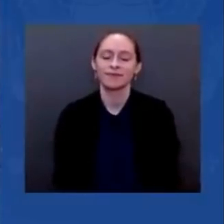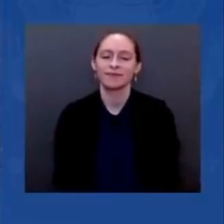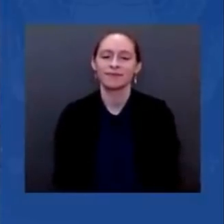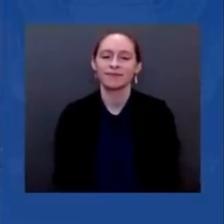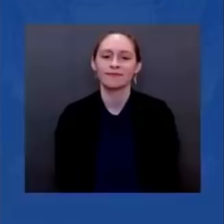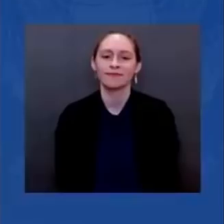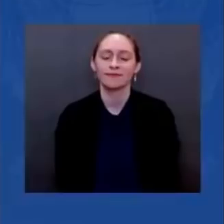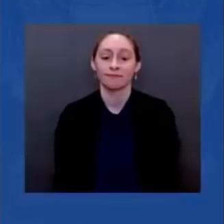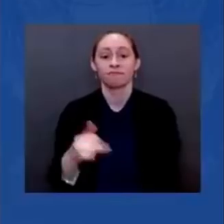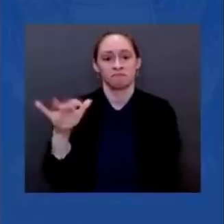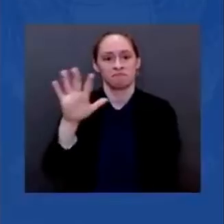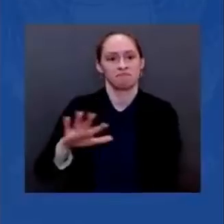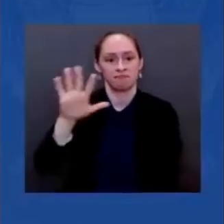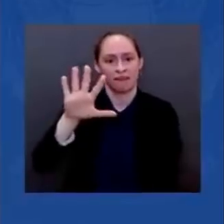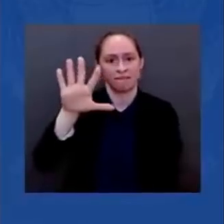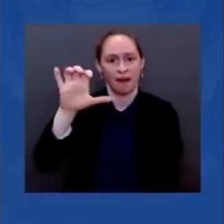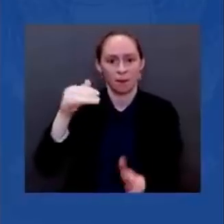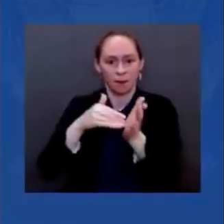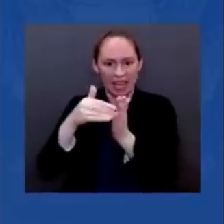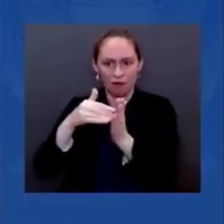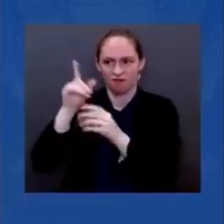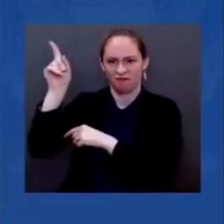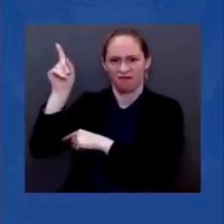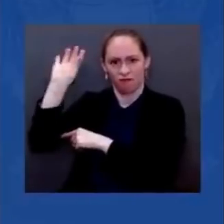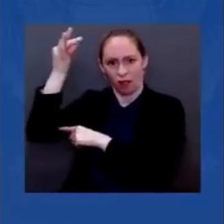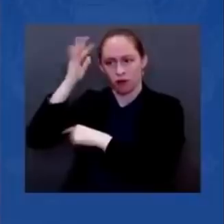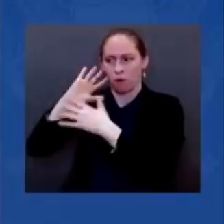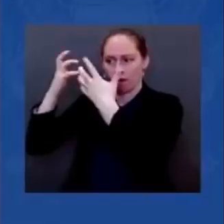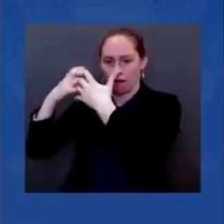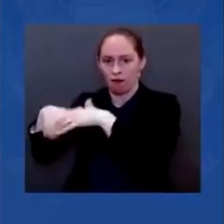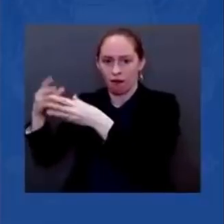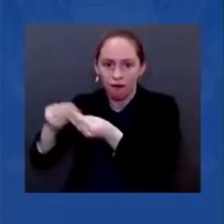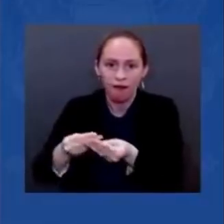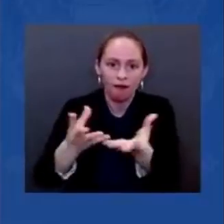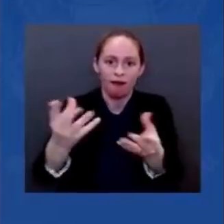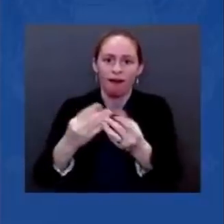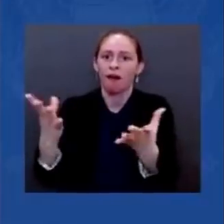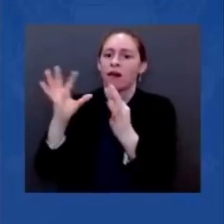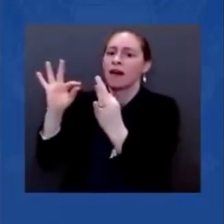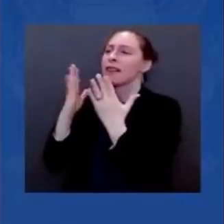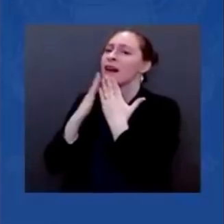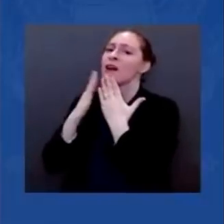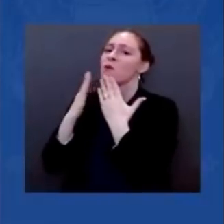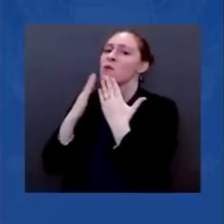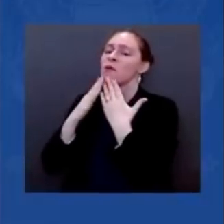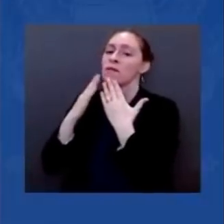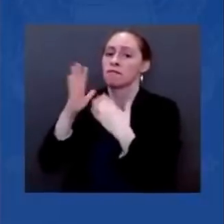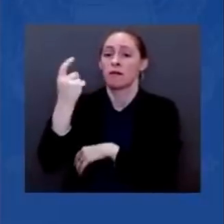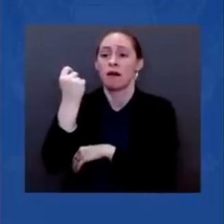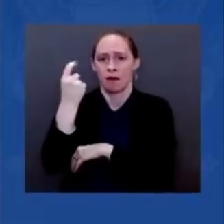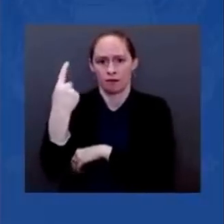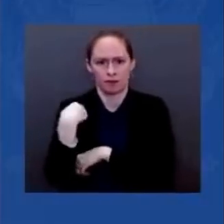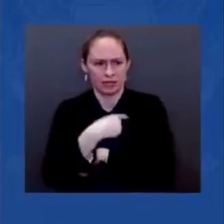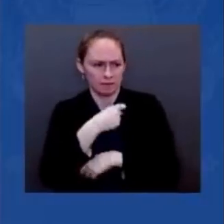is great. But obviously that dries up the supply chain for the solutions that we might offer as governor. And